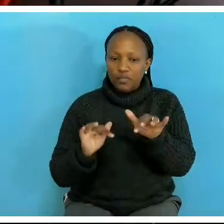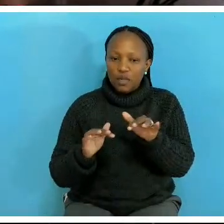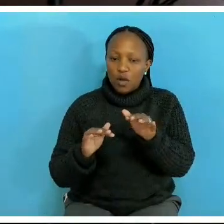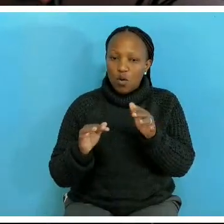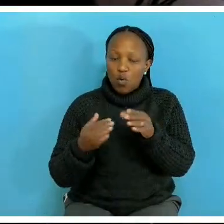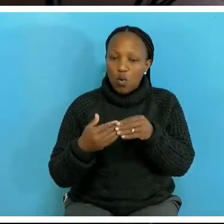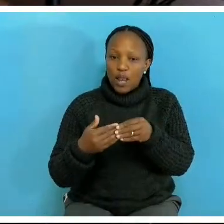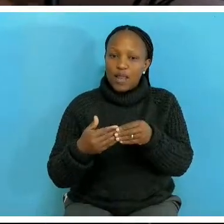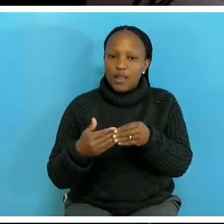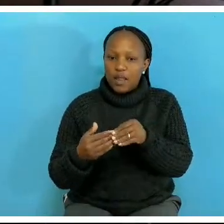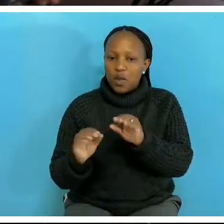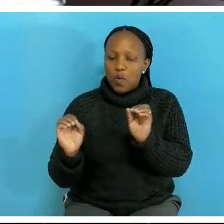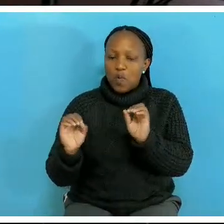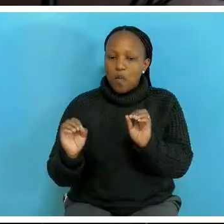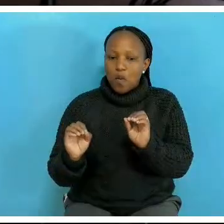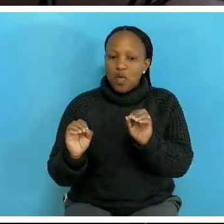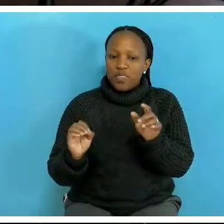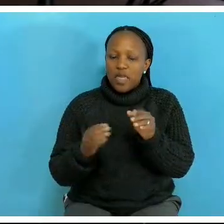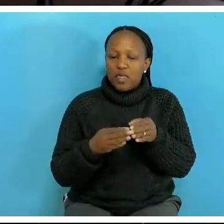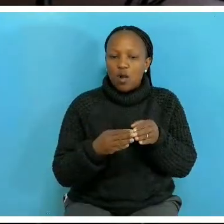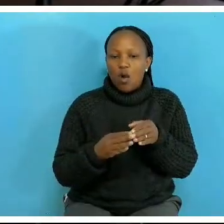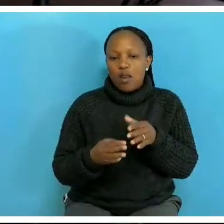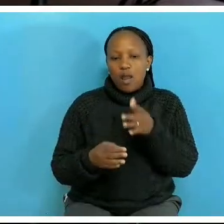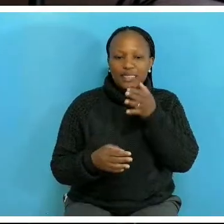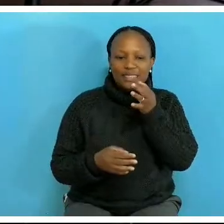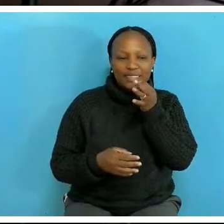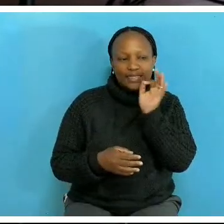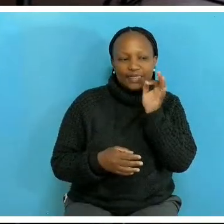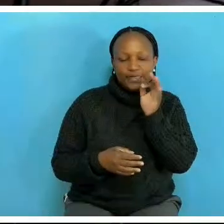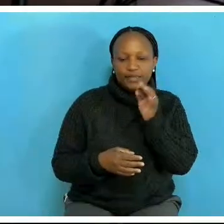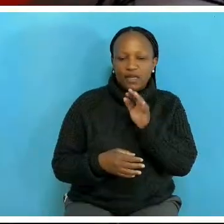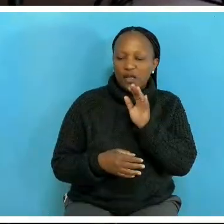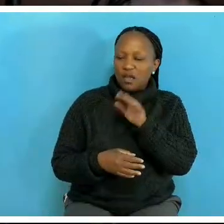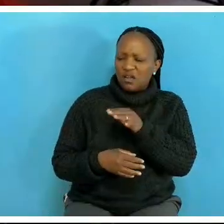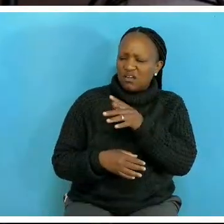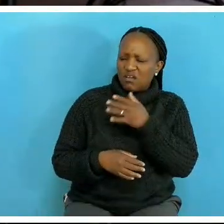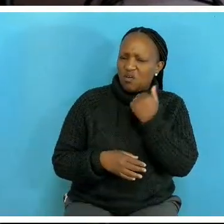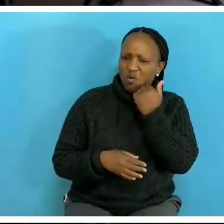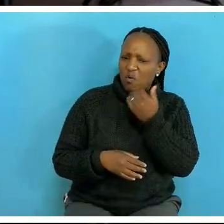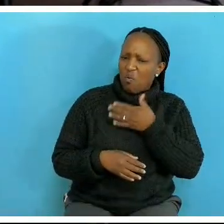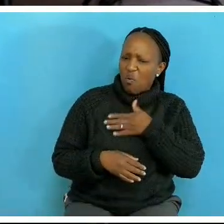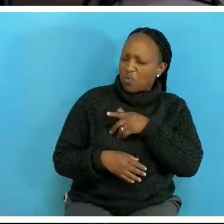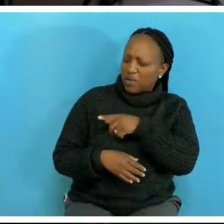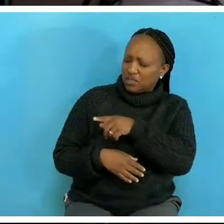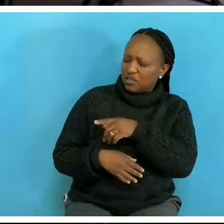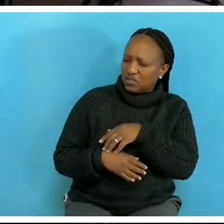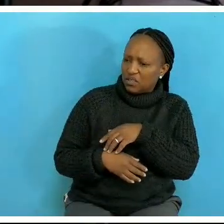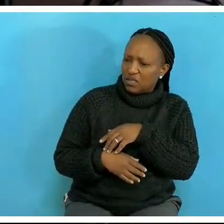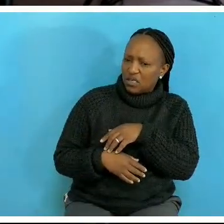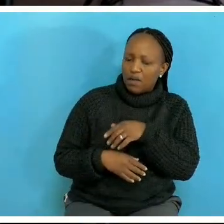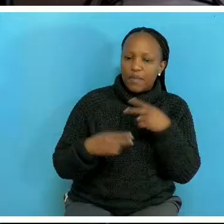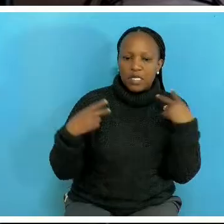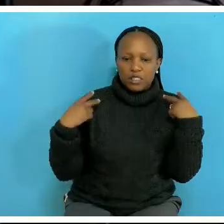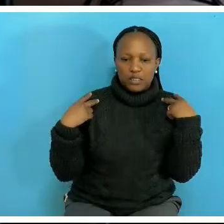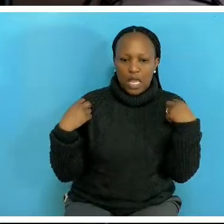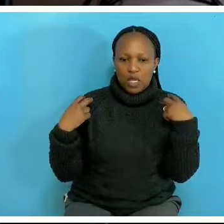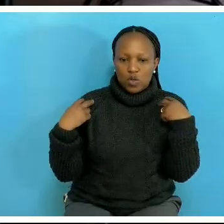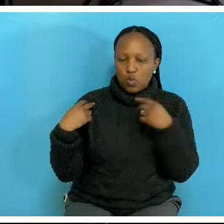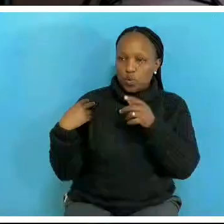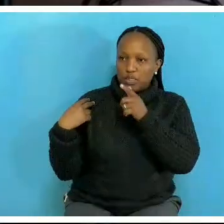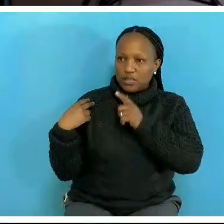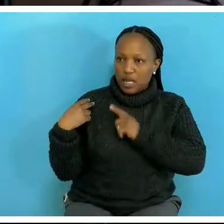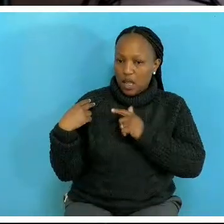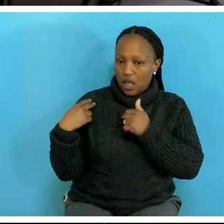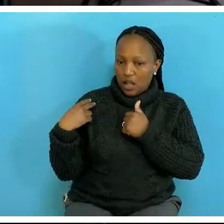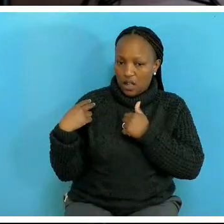not there. They are sitting in the corners and drinking teas and asking, what does he want? Oh, just tell him this. And he's being addressed by a security person in the